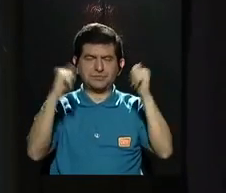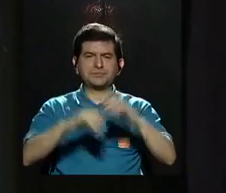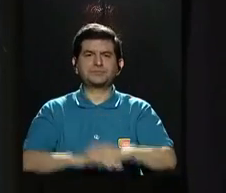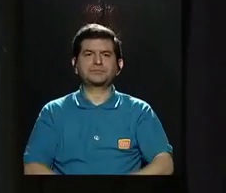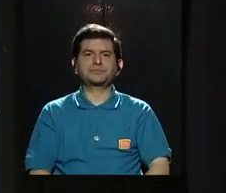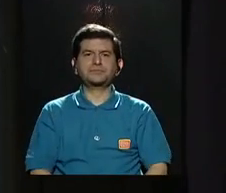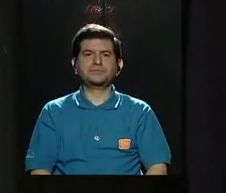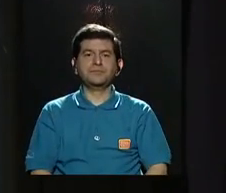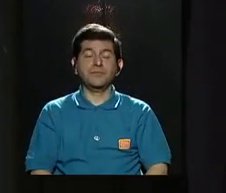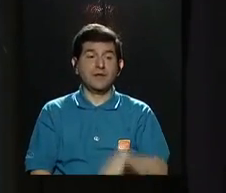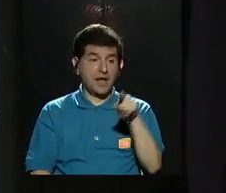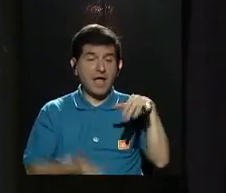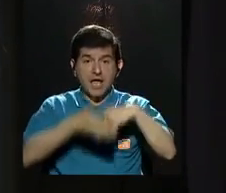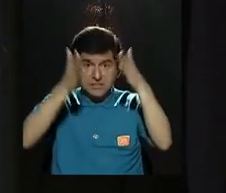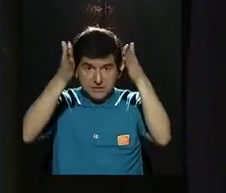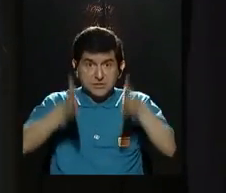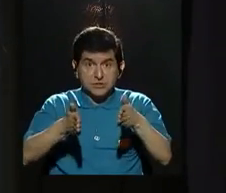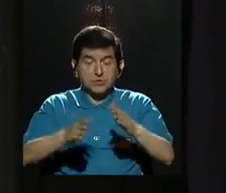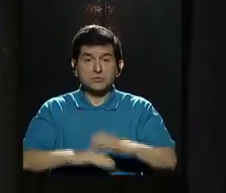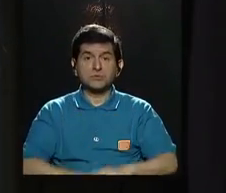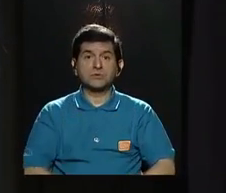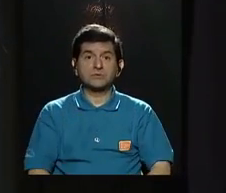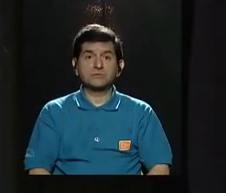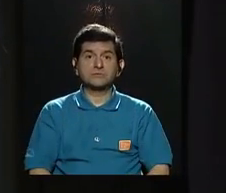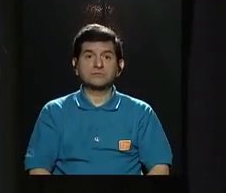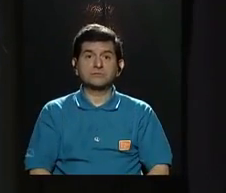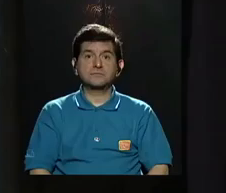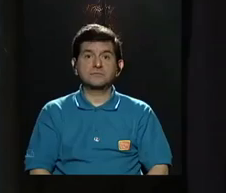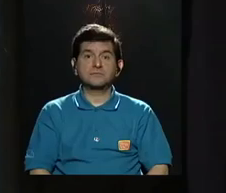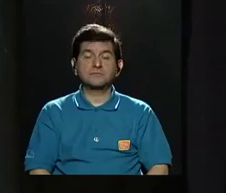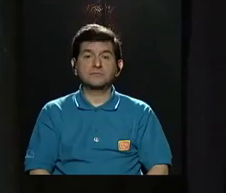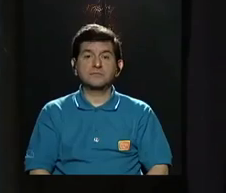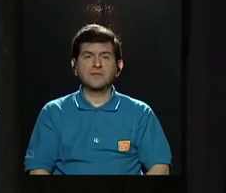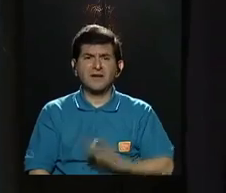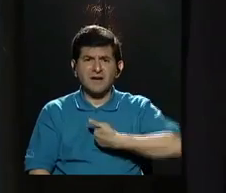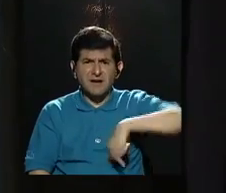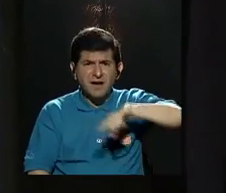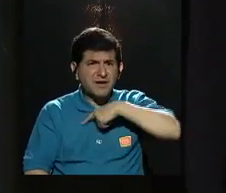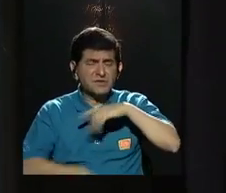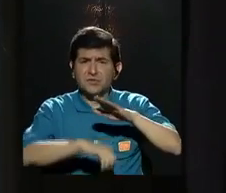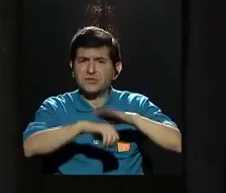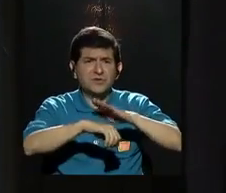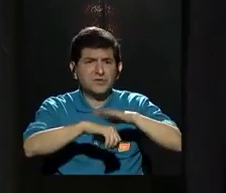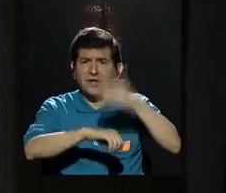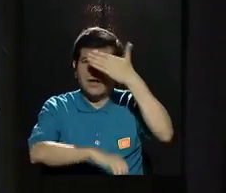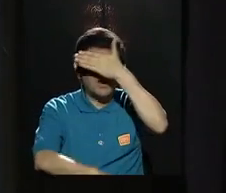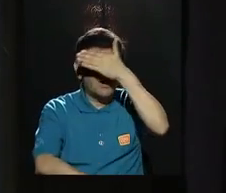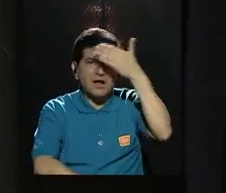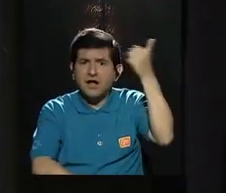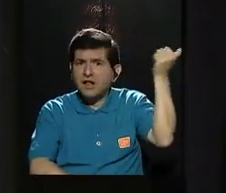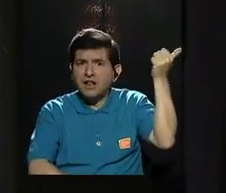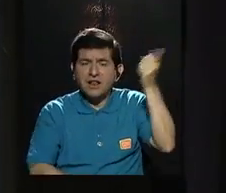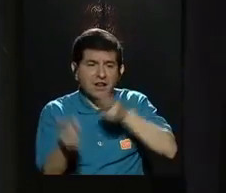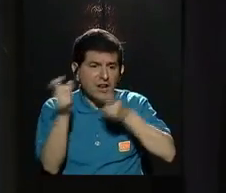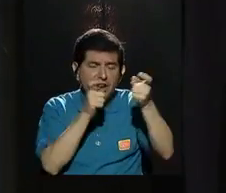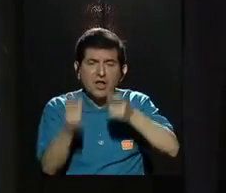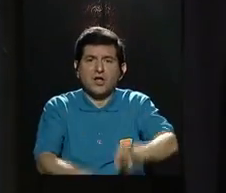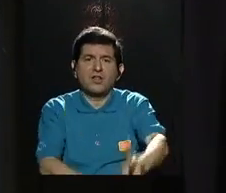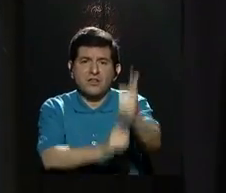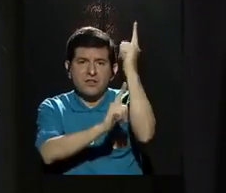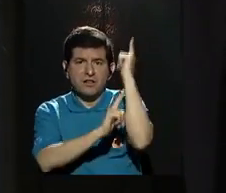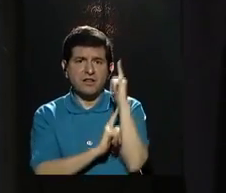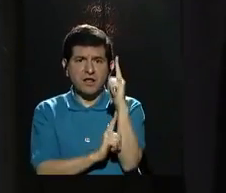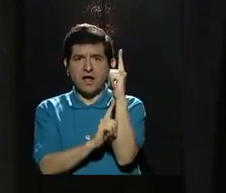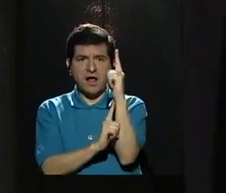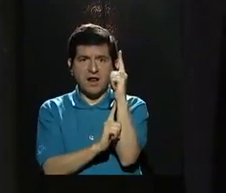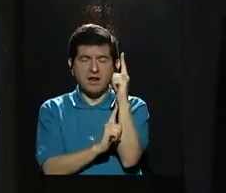These students are not allowing us to forget that gun control should have been enacted decades